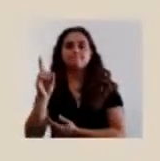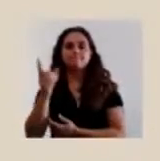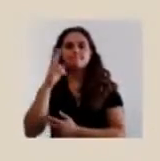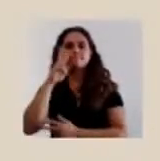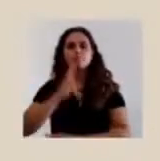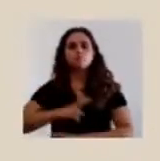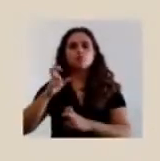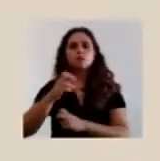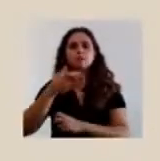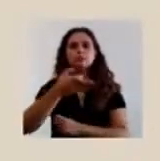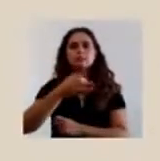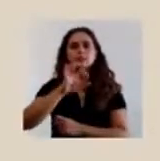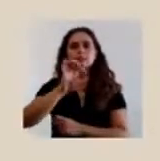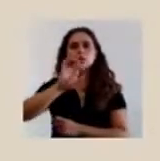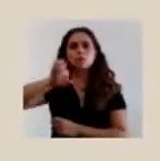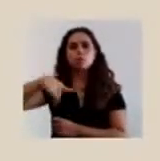that